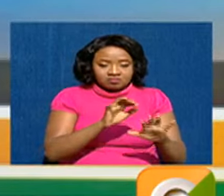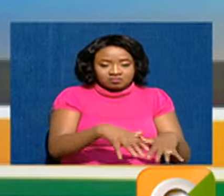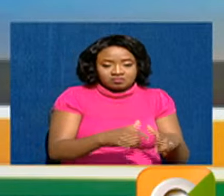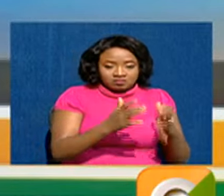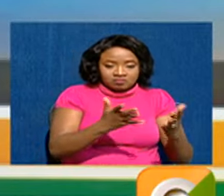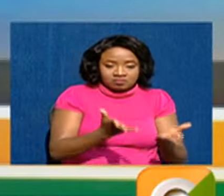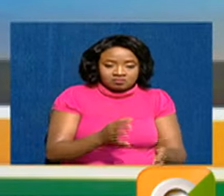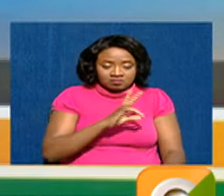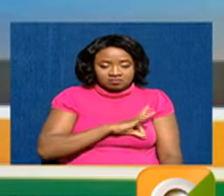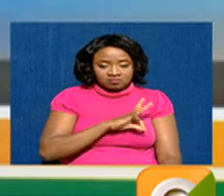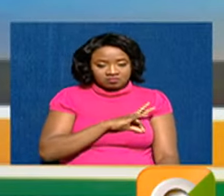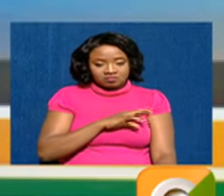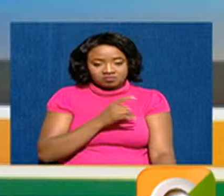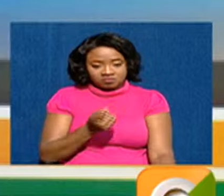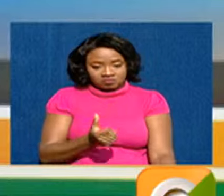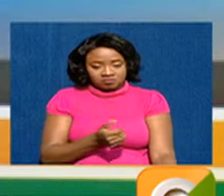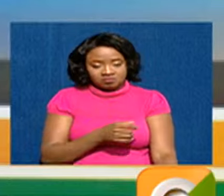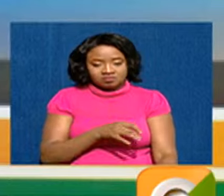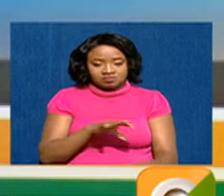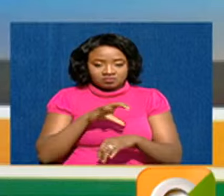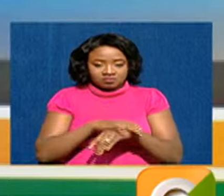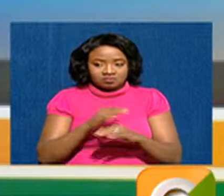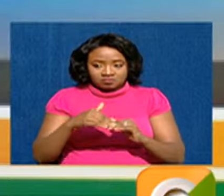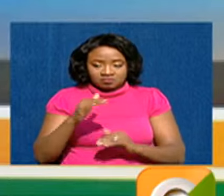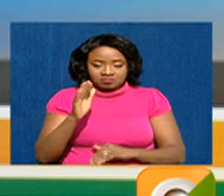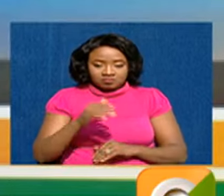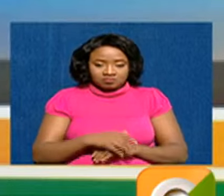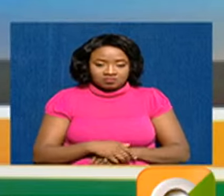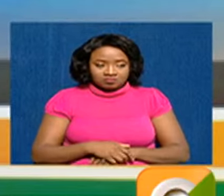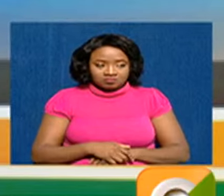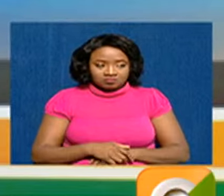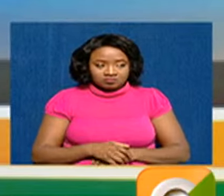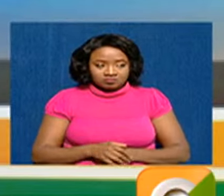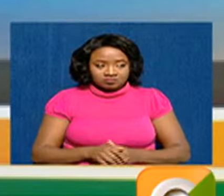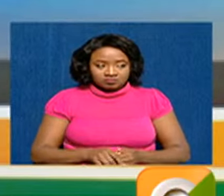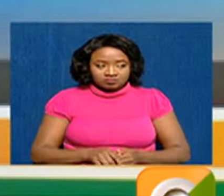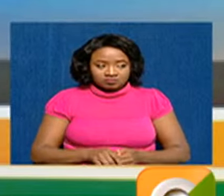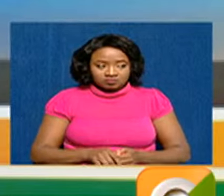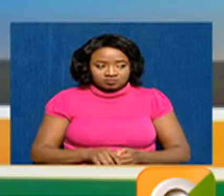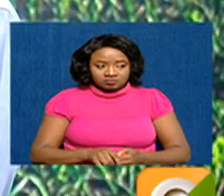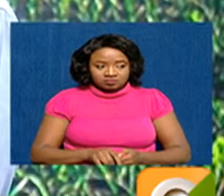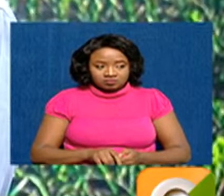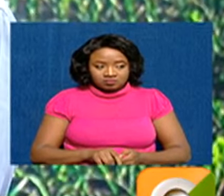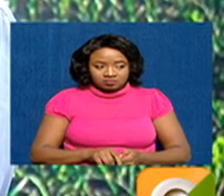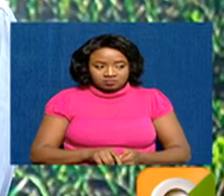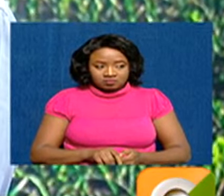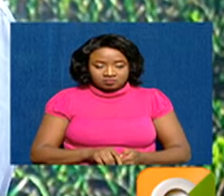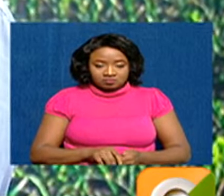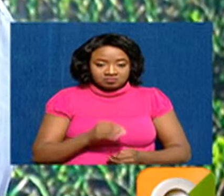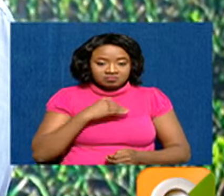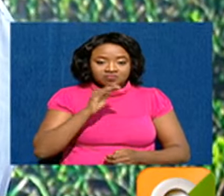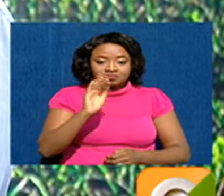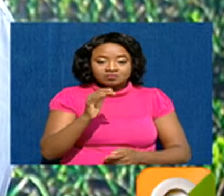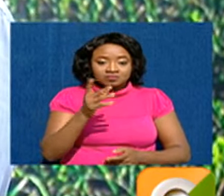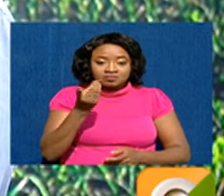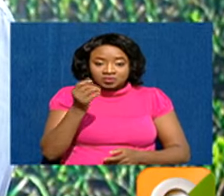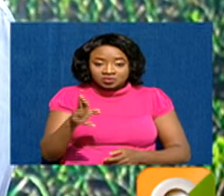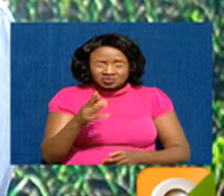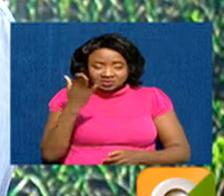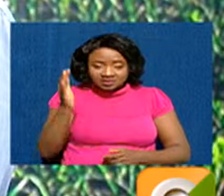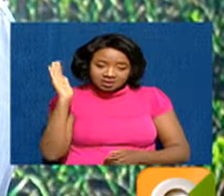getting better value for their milk. Ah, very yes. good. Also, is it true that doctors in Moranga County are not on